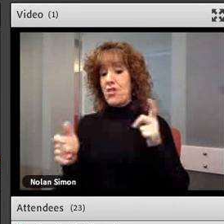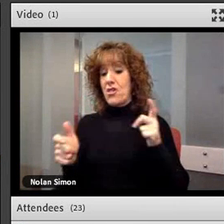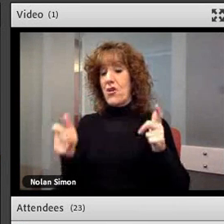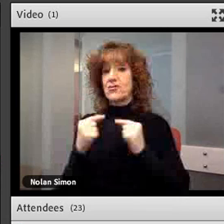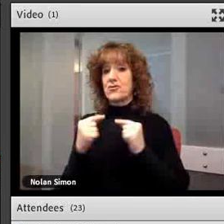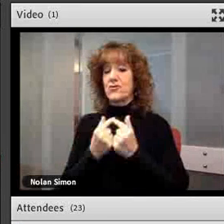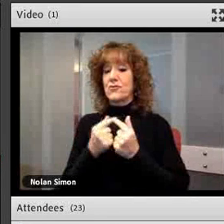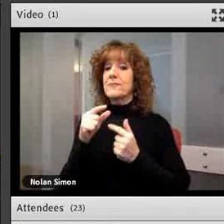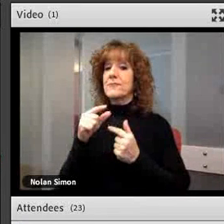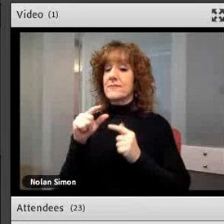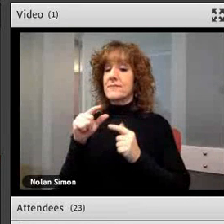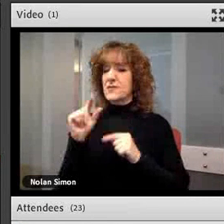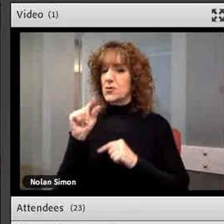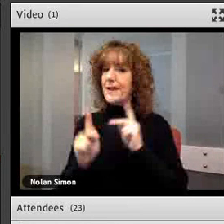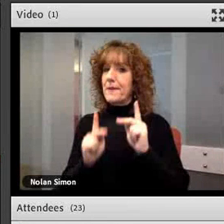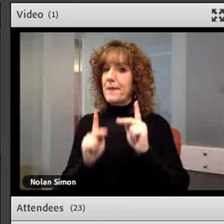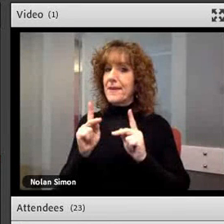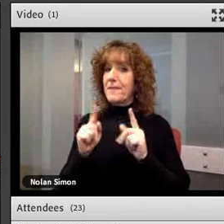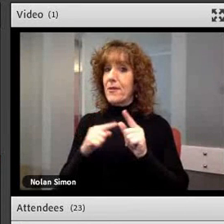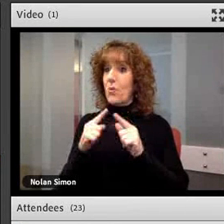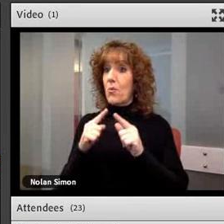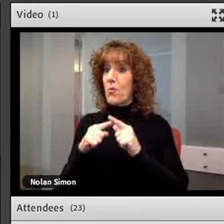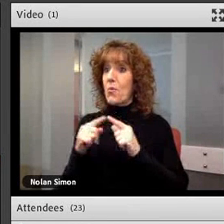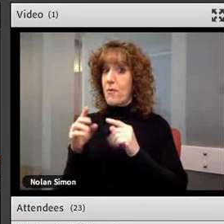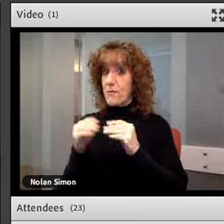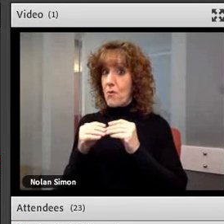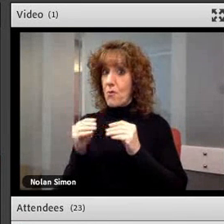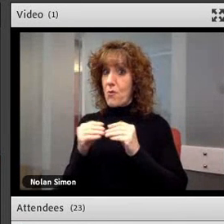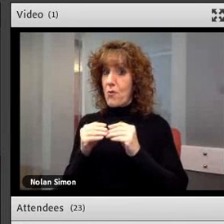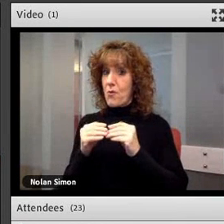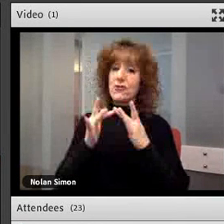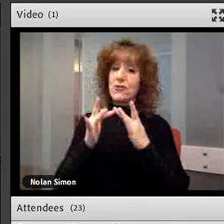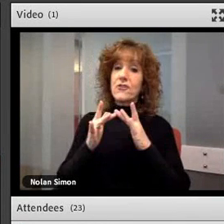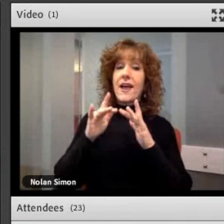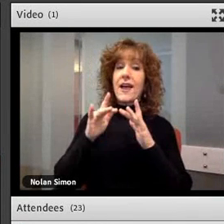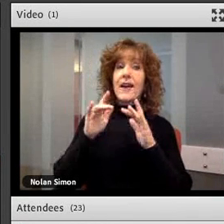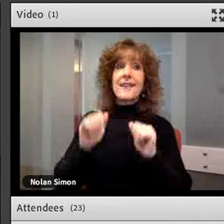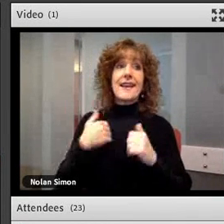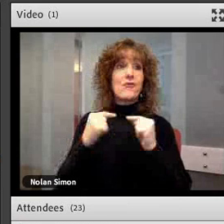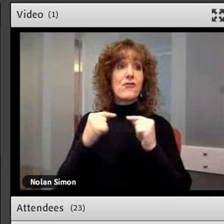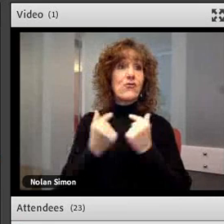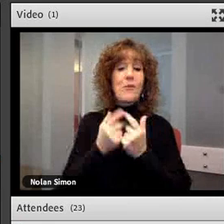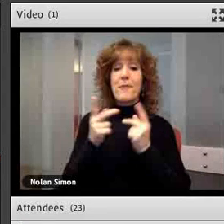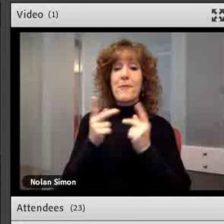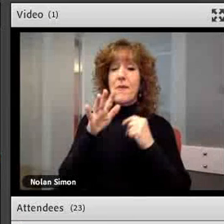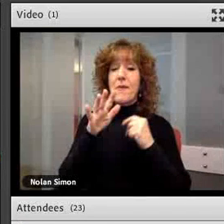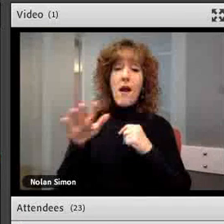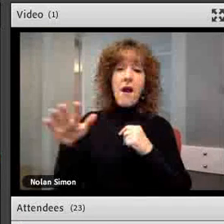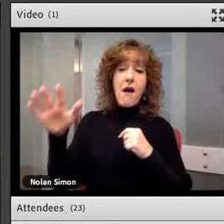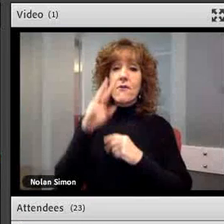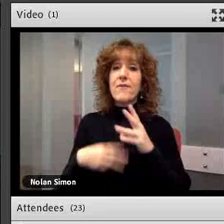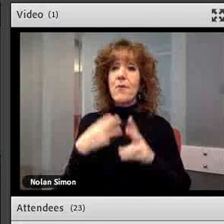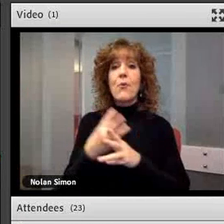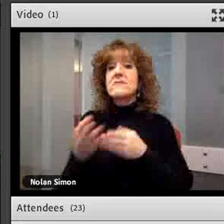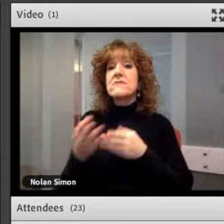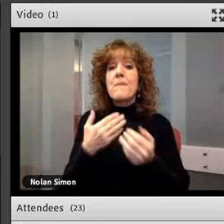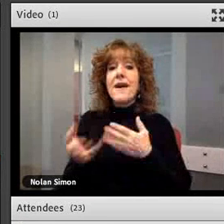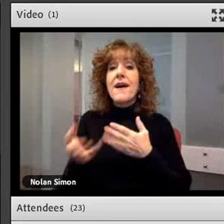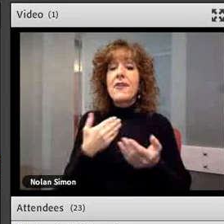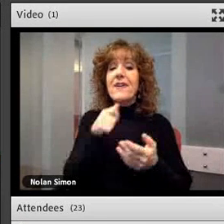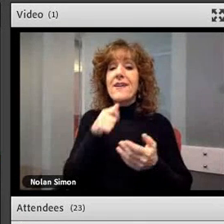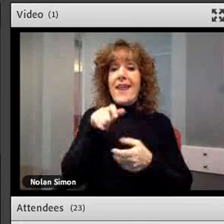more. And like I said, because it's the internet, you can make a group out of people anywhere in the world. So